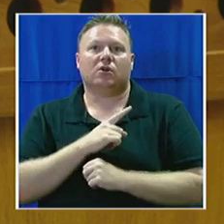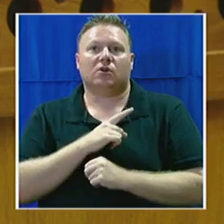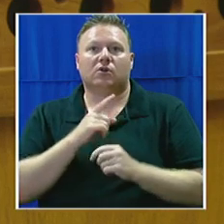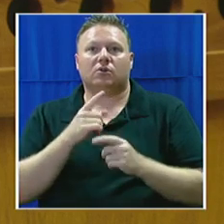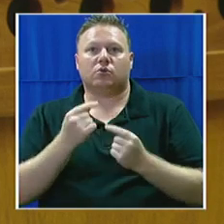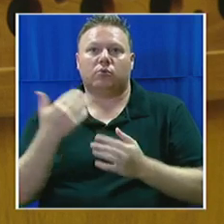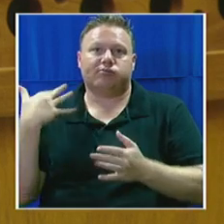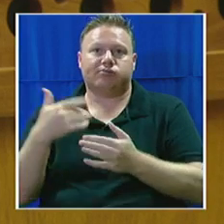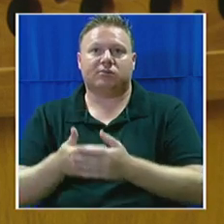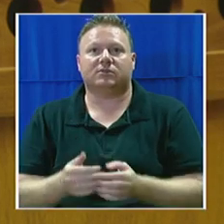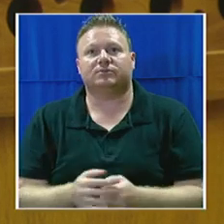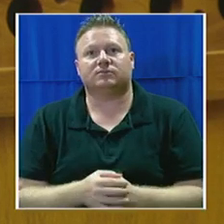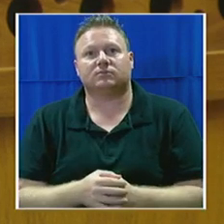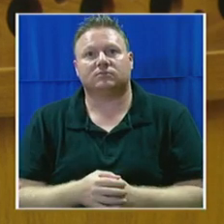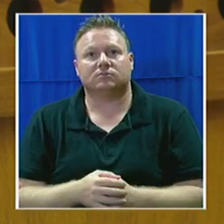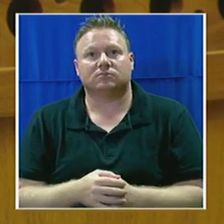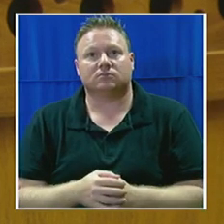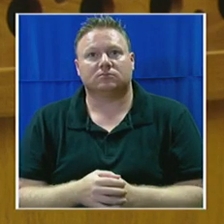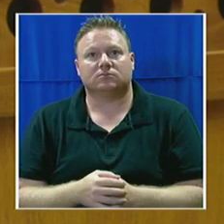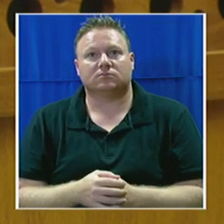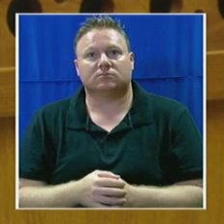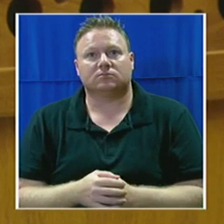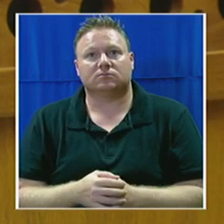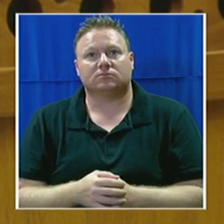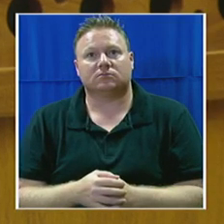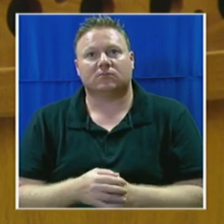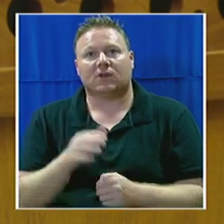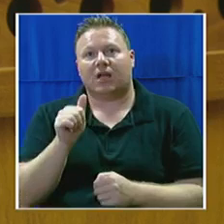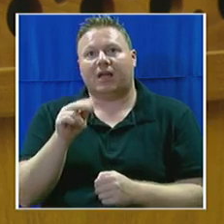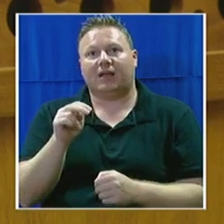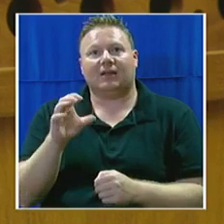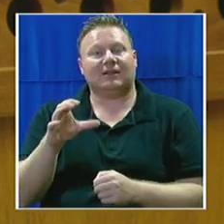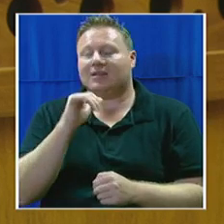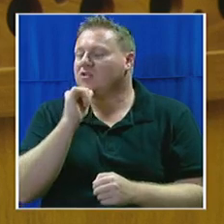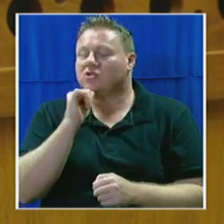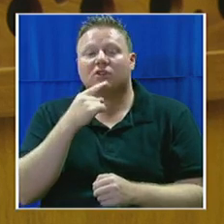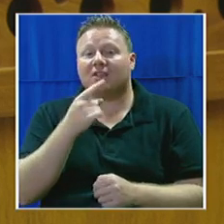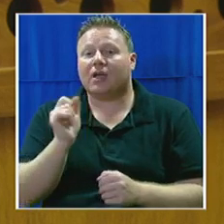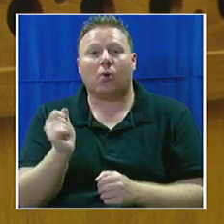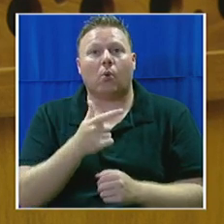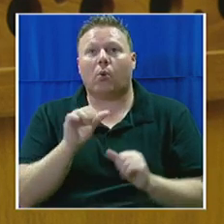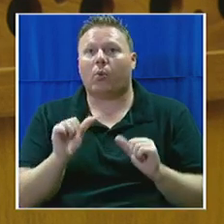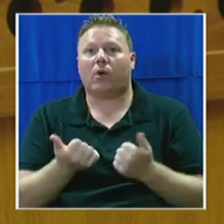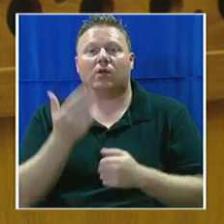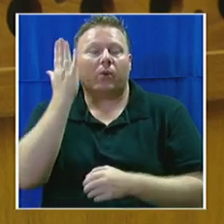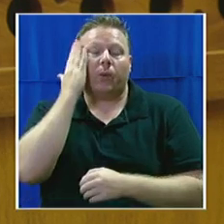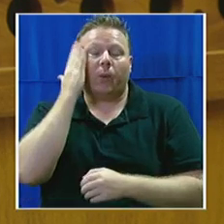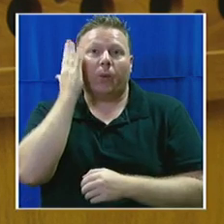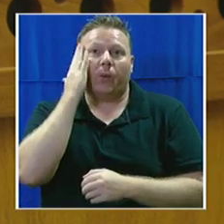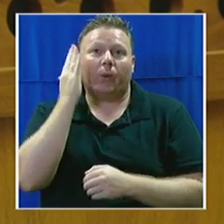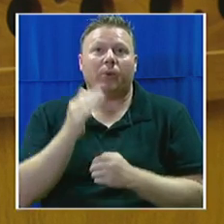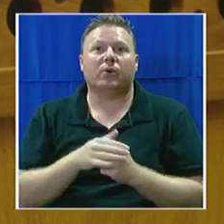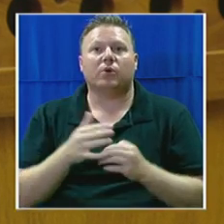so. The ANC is not saying all is well. It acknowledges